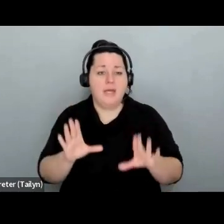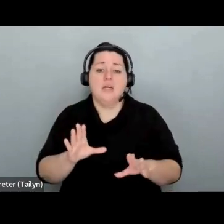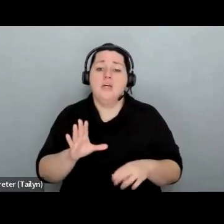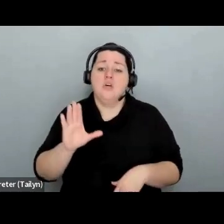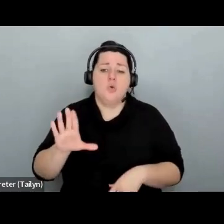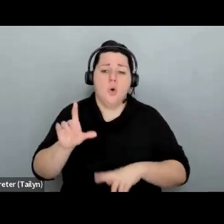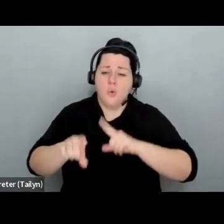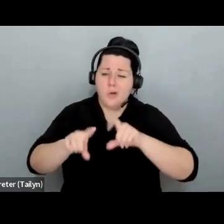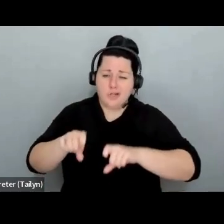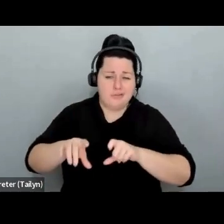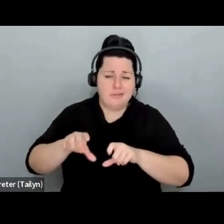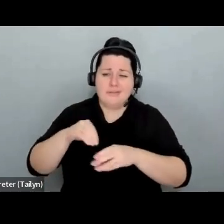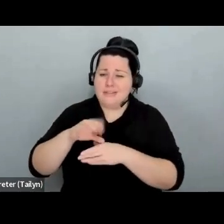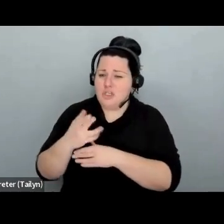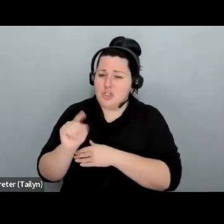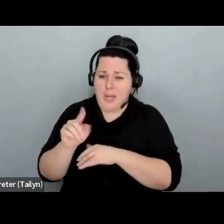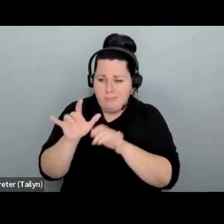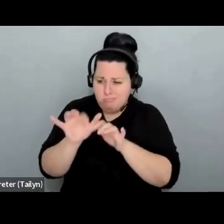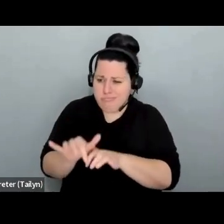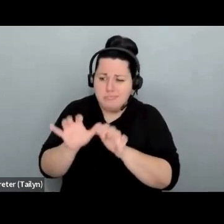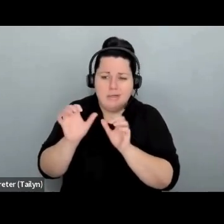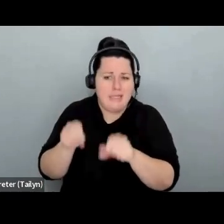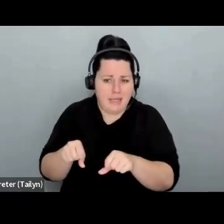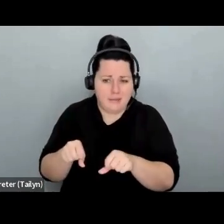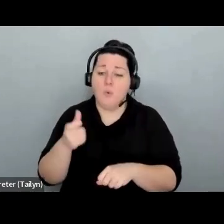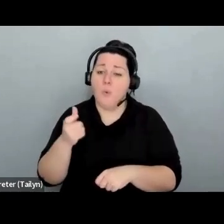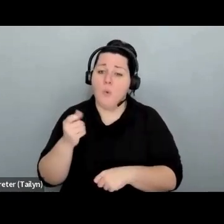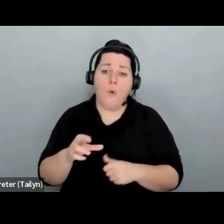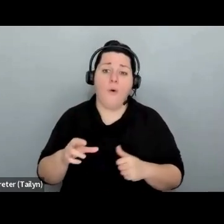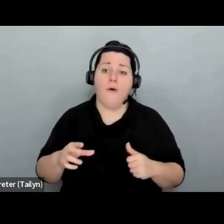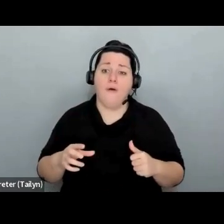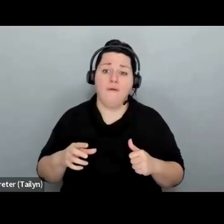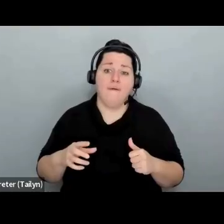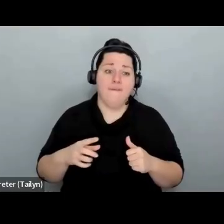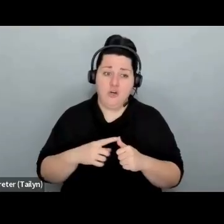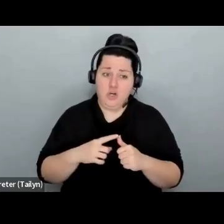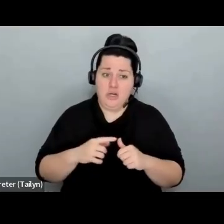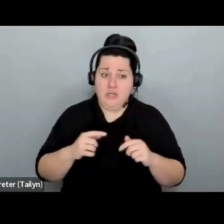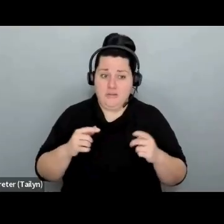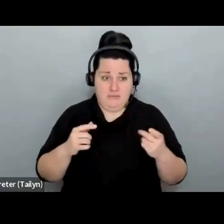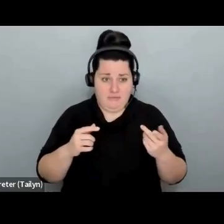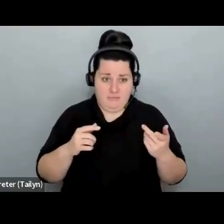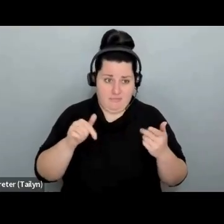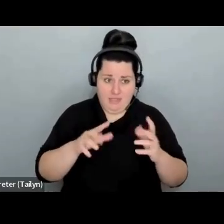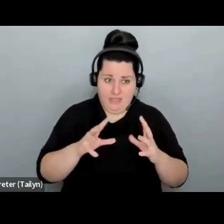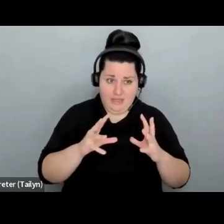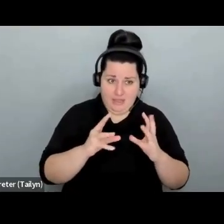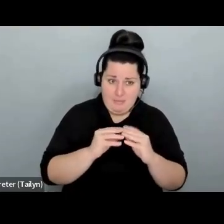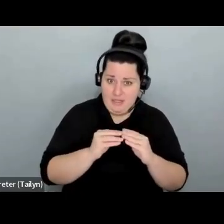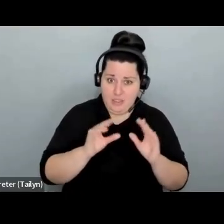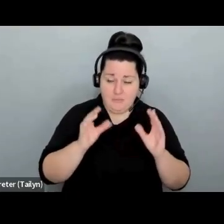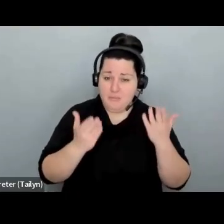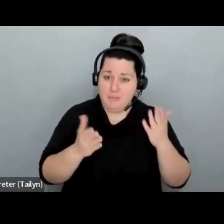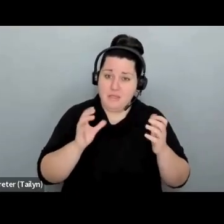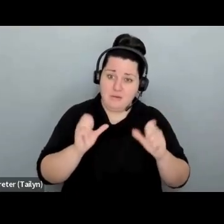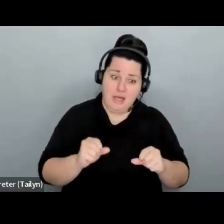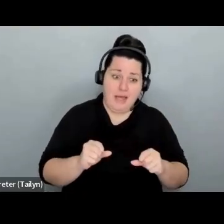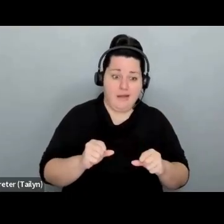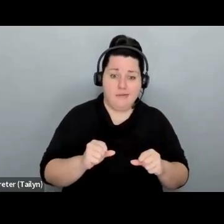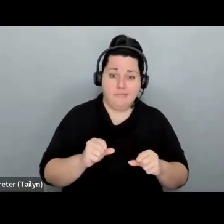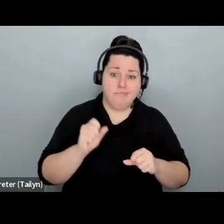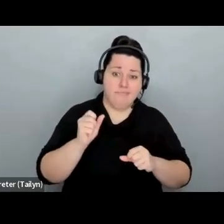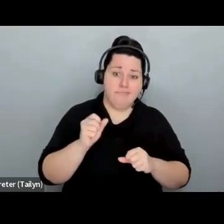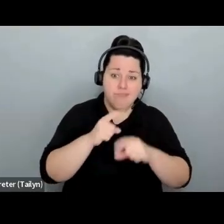your questions and things like that in the chat as we go through, or of course, this is a meeting and you have the ability to speak and ask